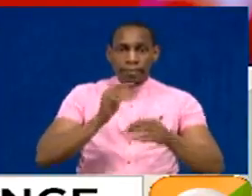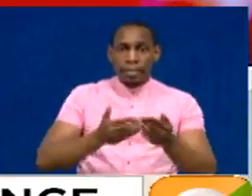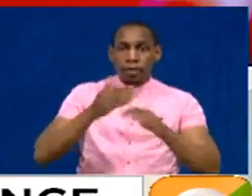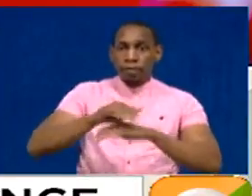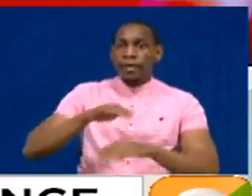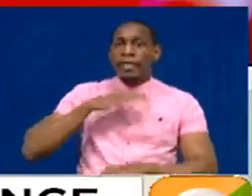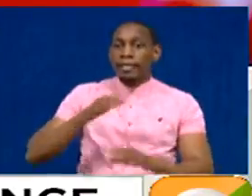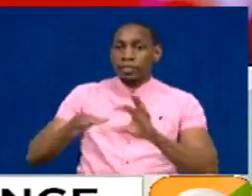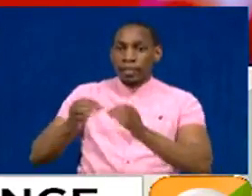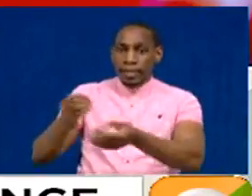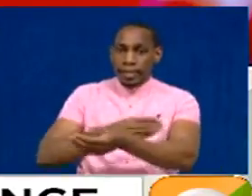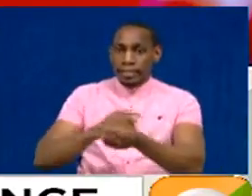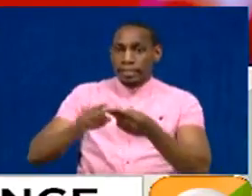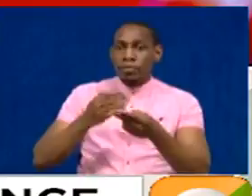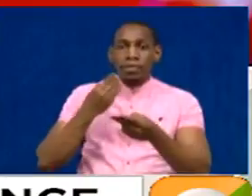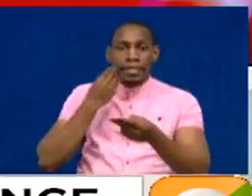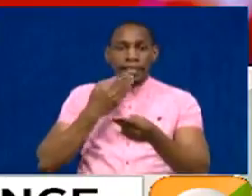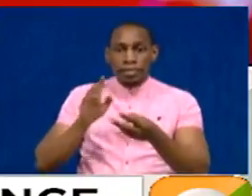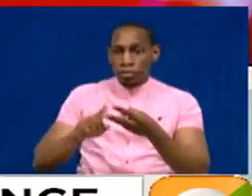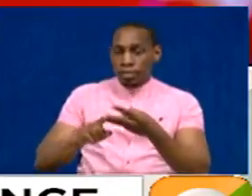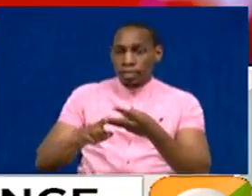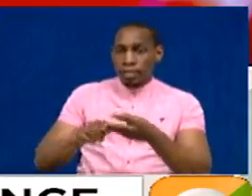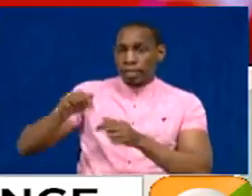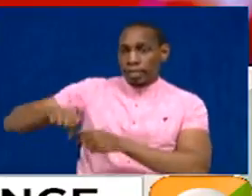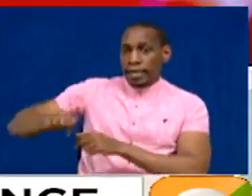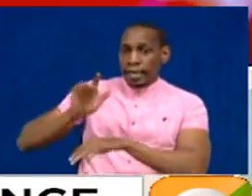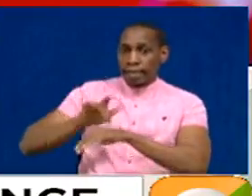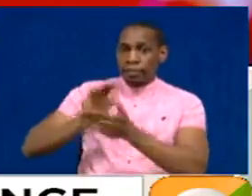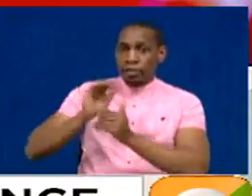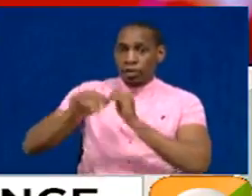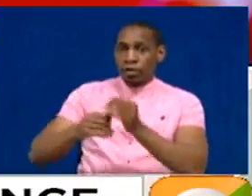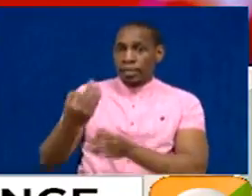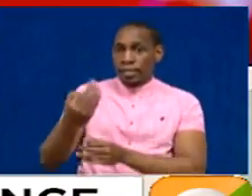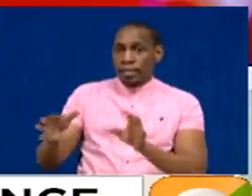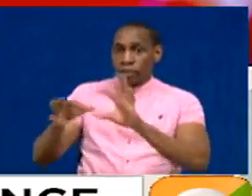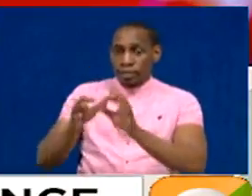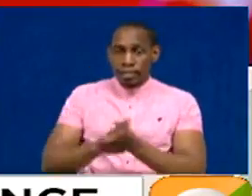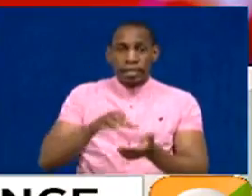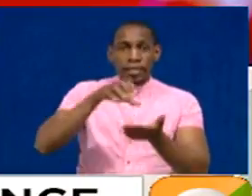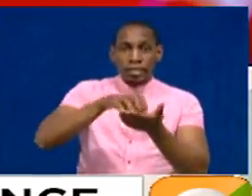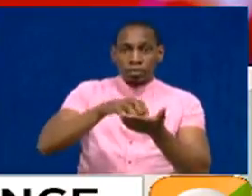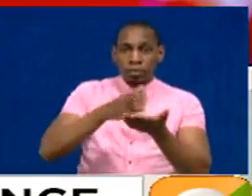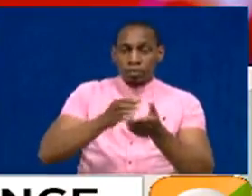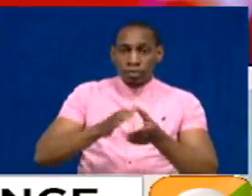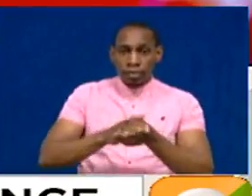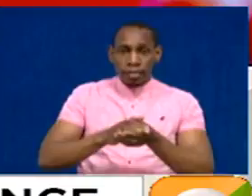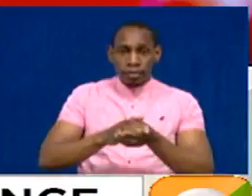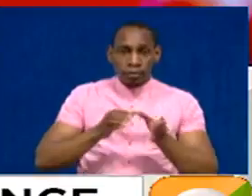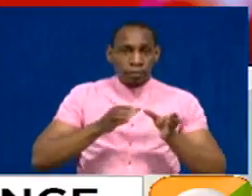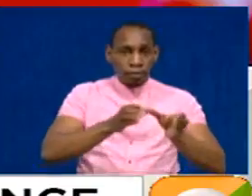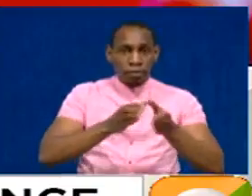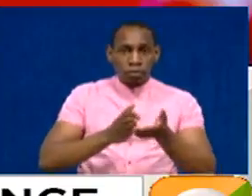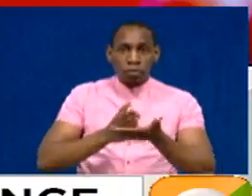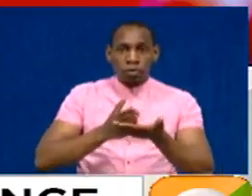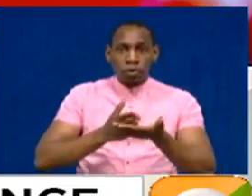than deaths related to cancer, diabetes, and diarrheal infections combined. A situation that is being exacerbated by